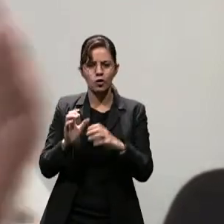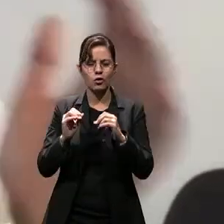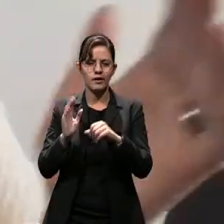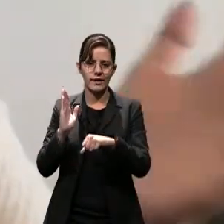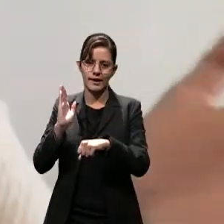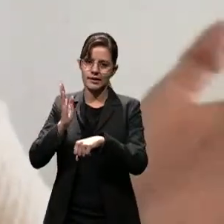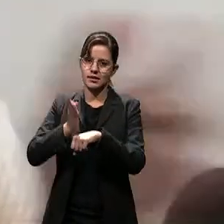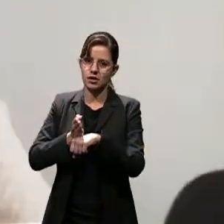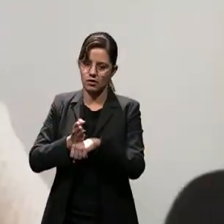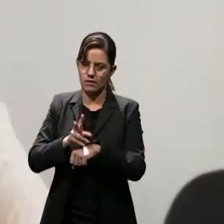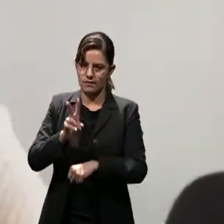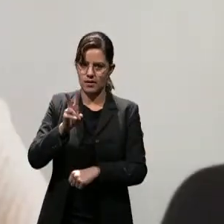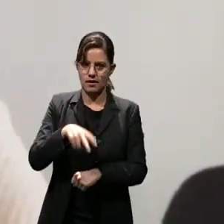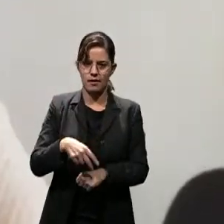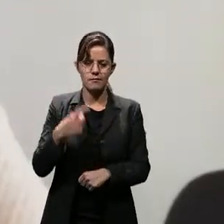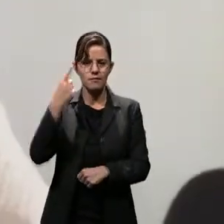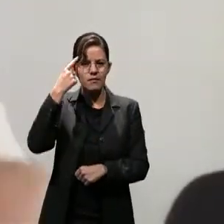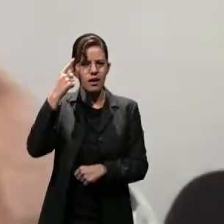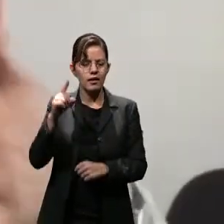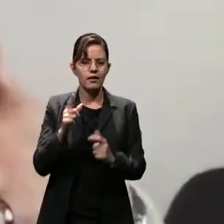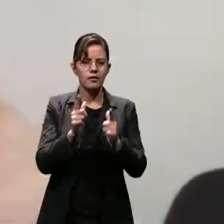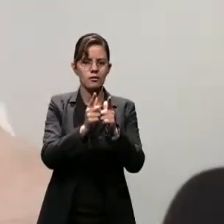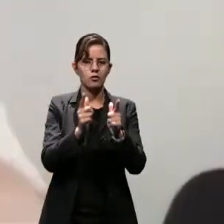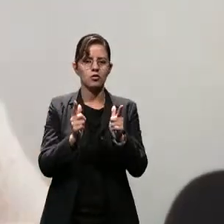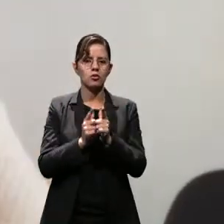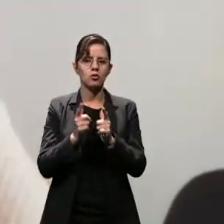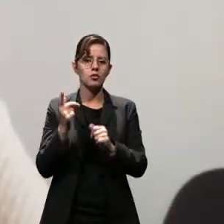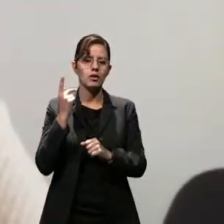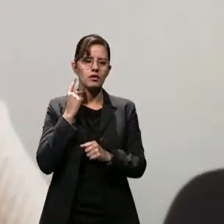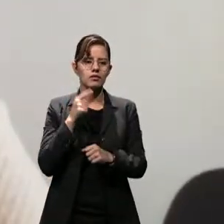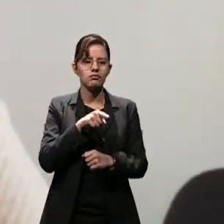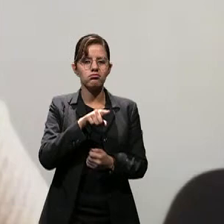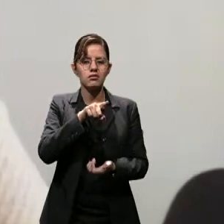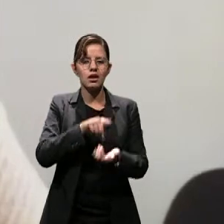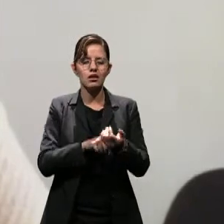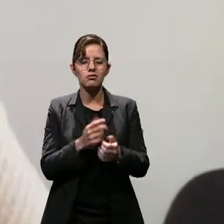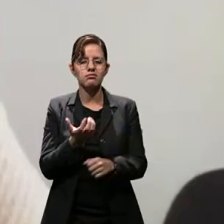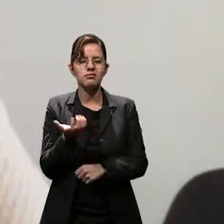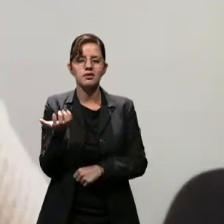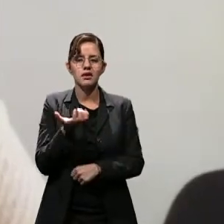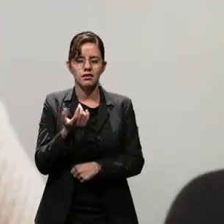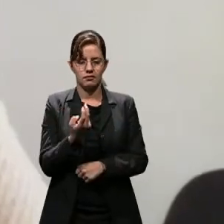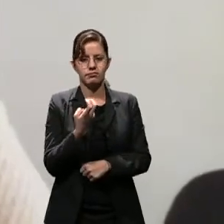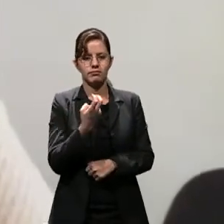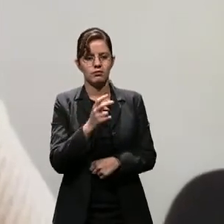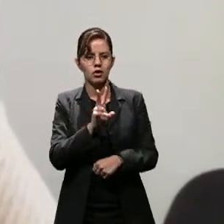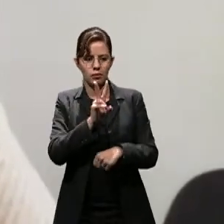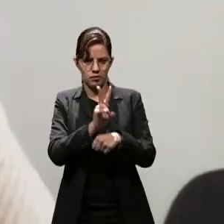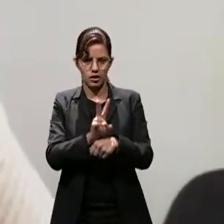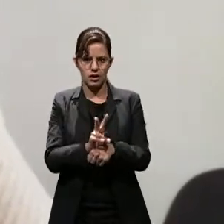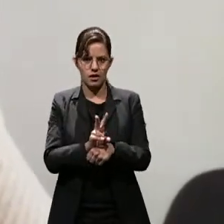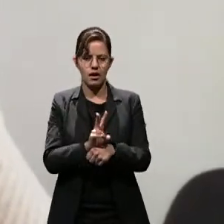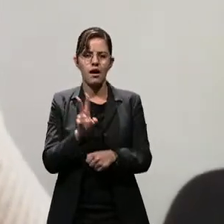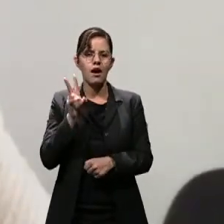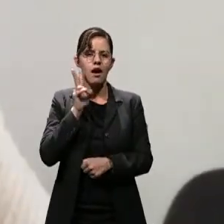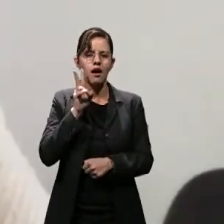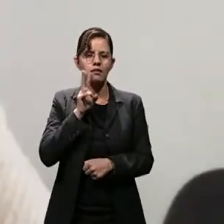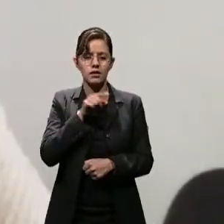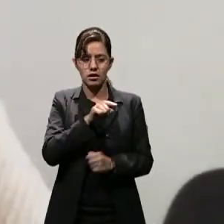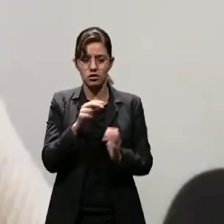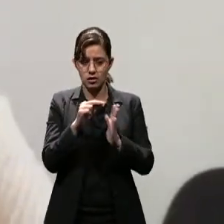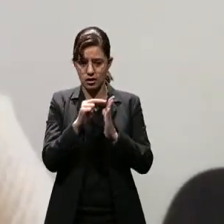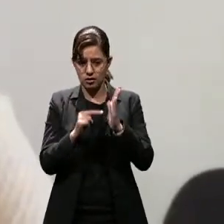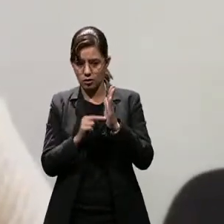react, in order to supervise what the political parties are doing, how is that the political parties